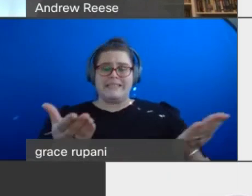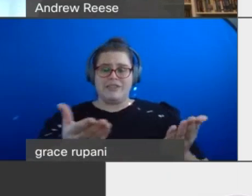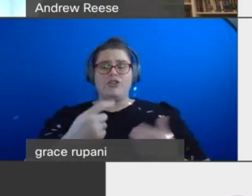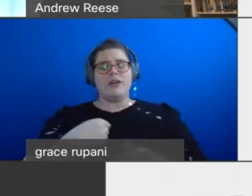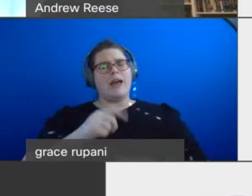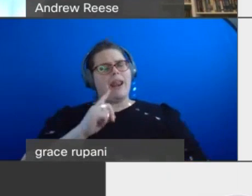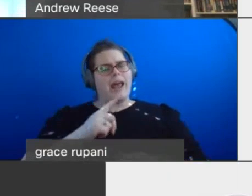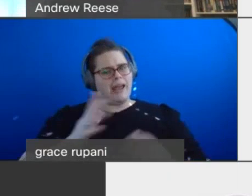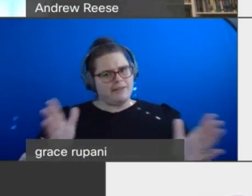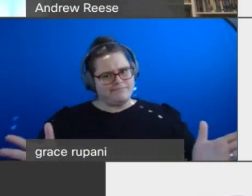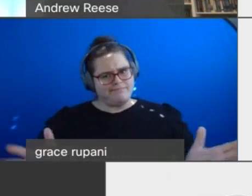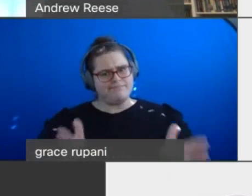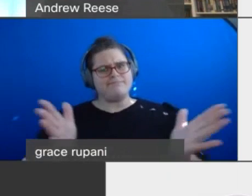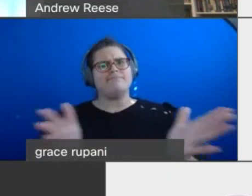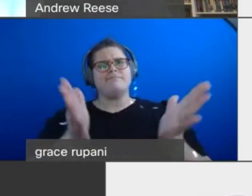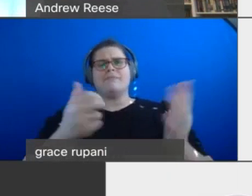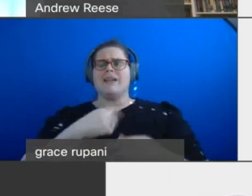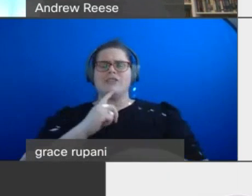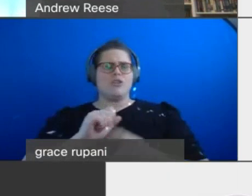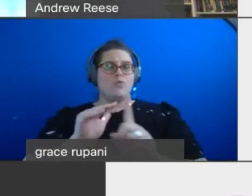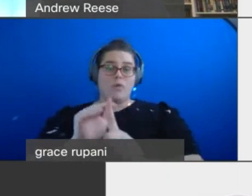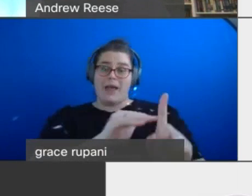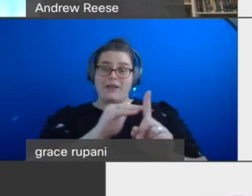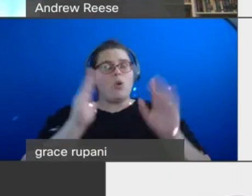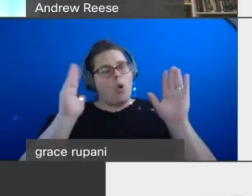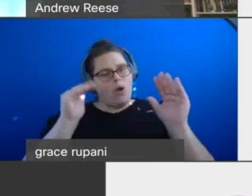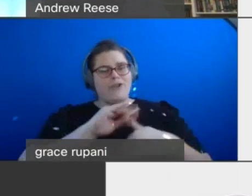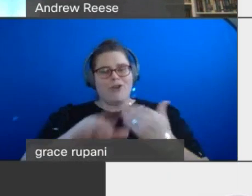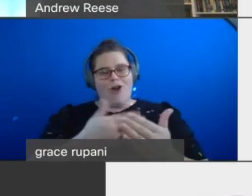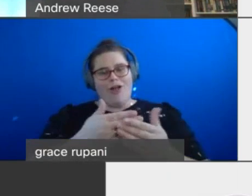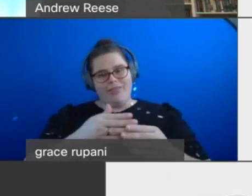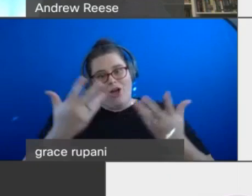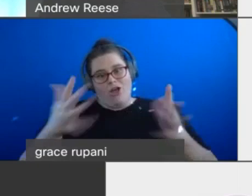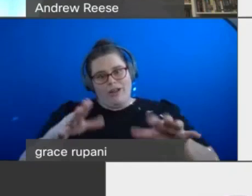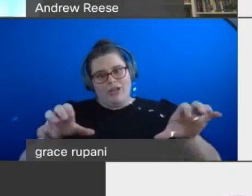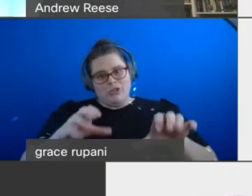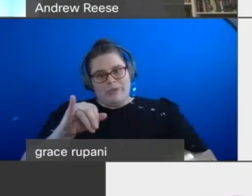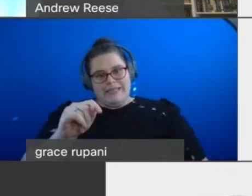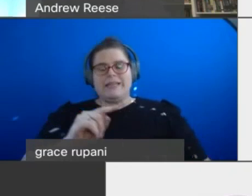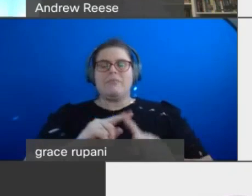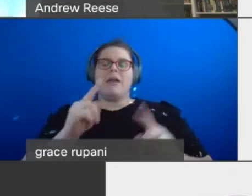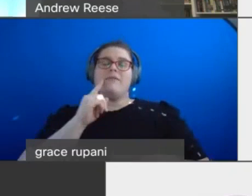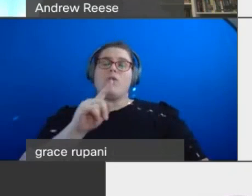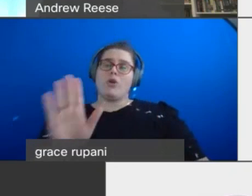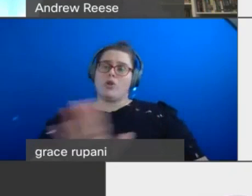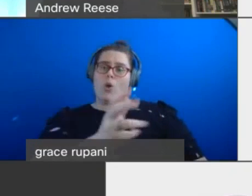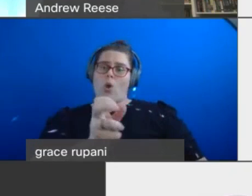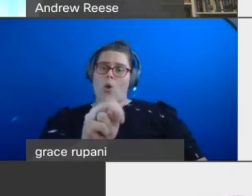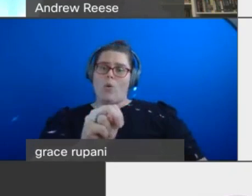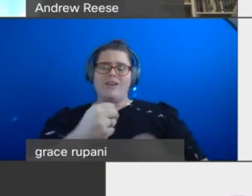it already, but just as a reminder, for you to do your own pop-in visits